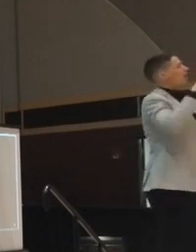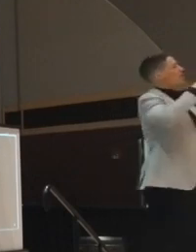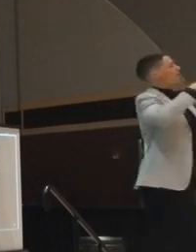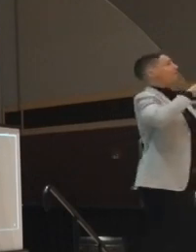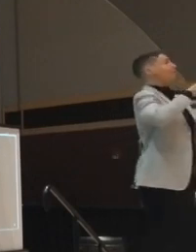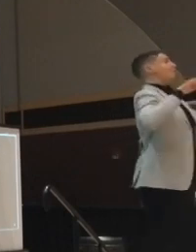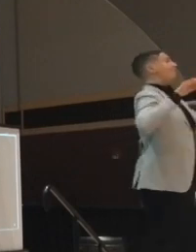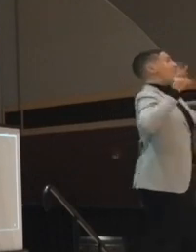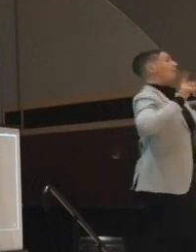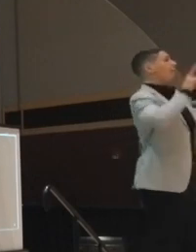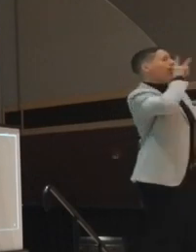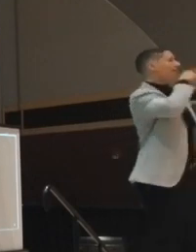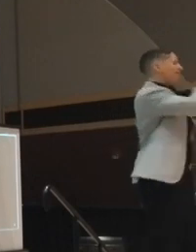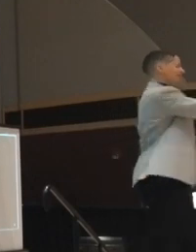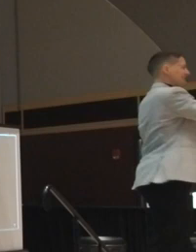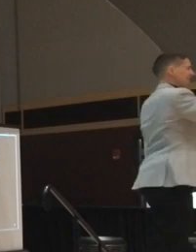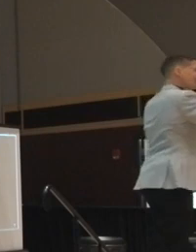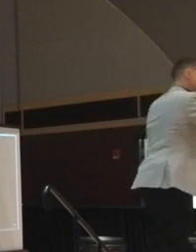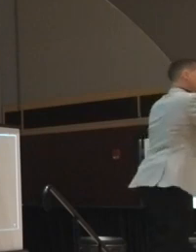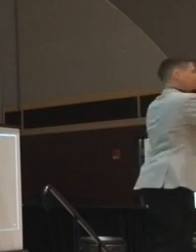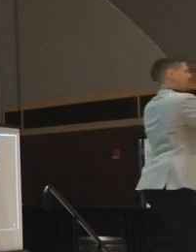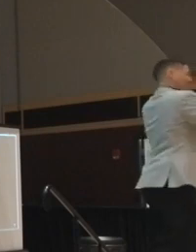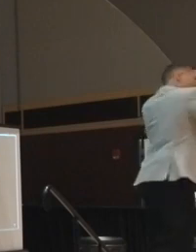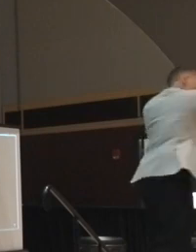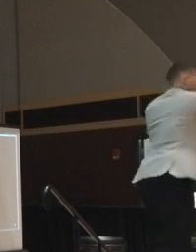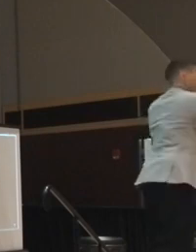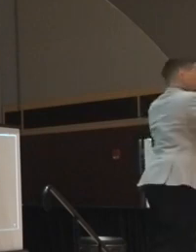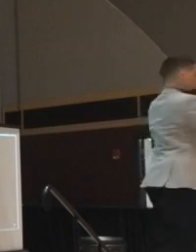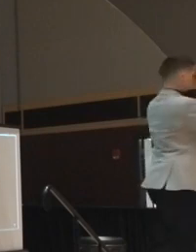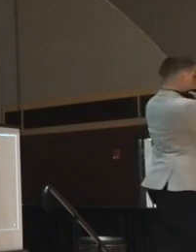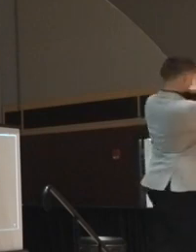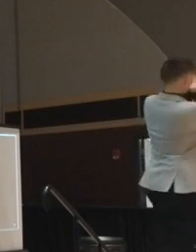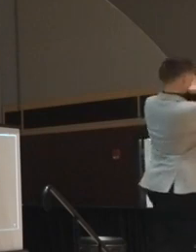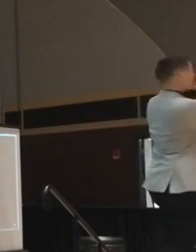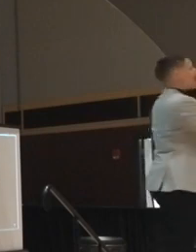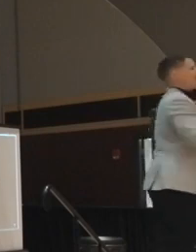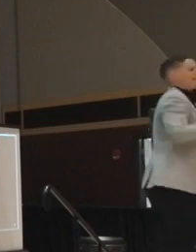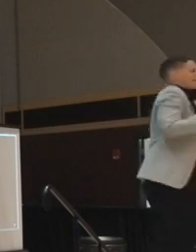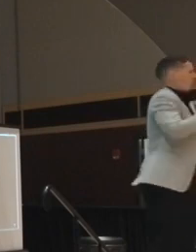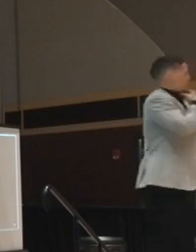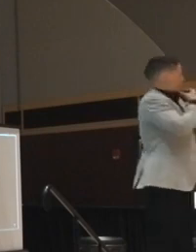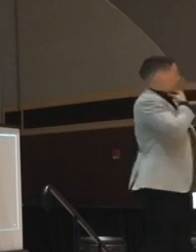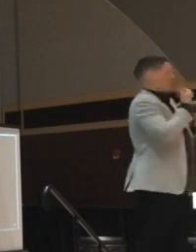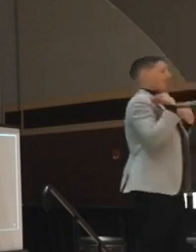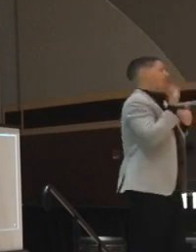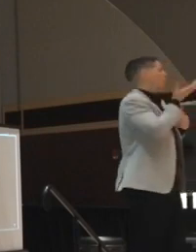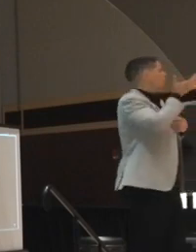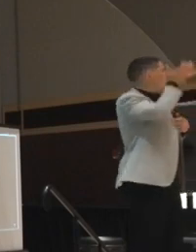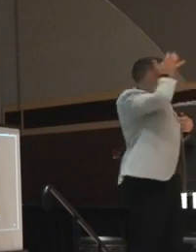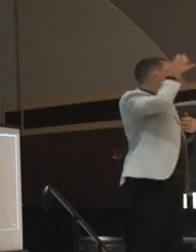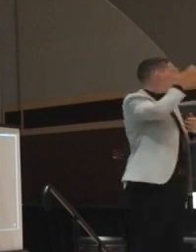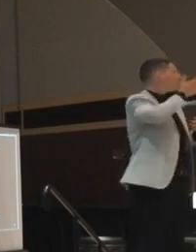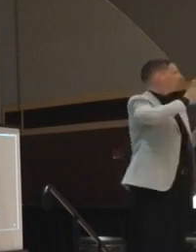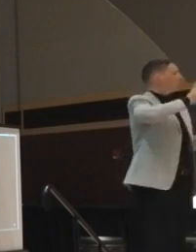out. PhD engineers don't know what to do with a bunch of junk from a base that they just threw out there, and I'm sure they've had some wheels in